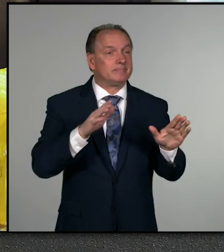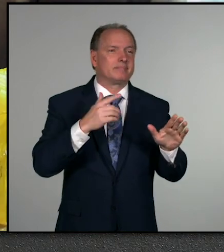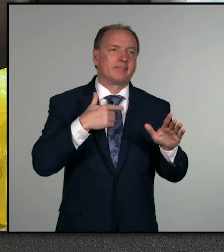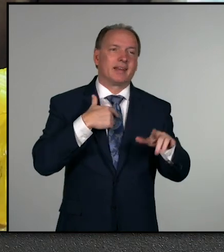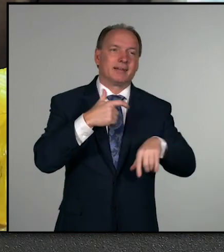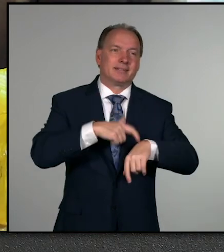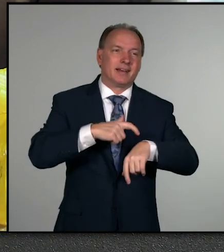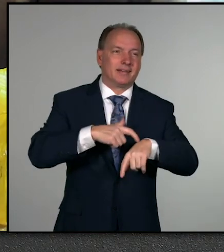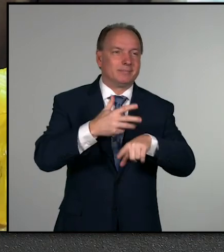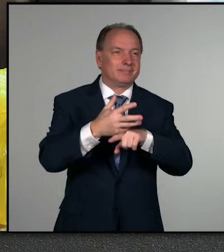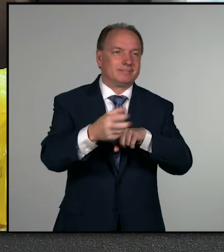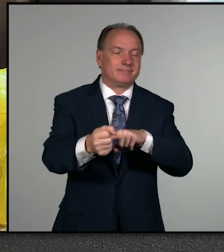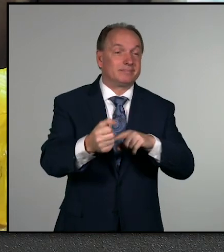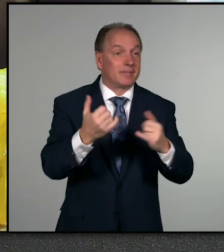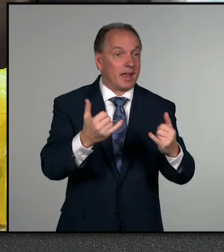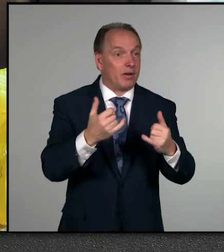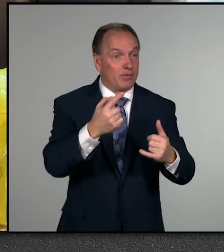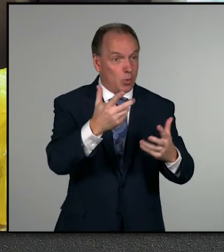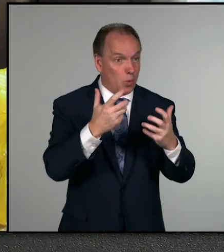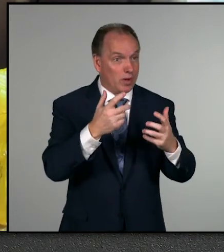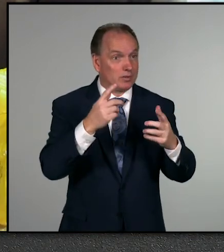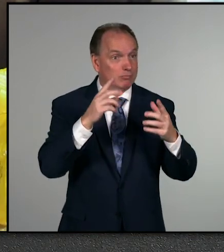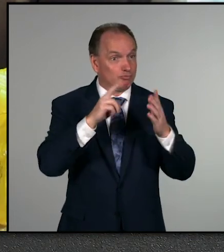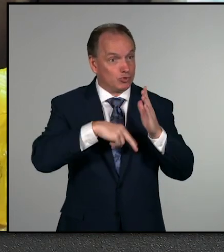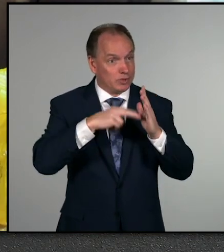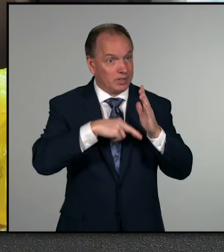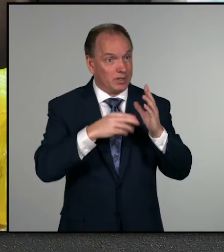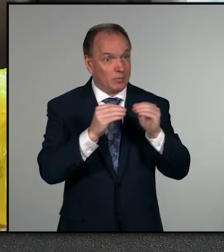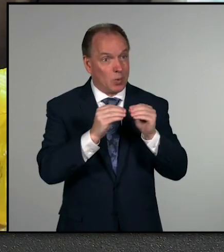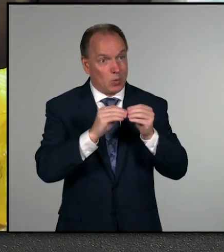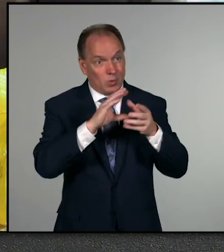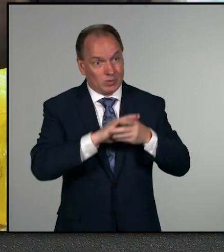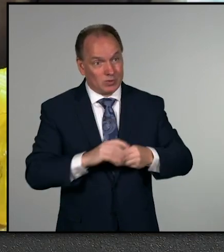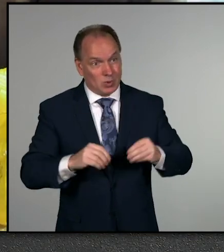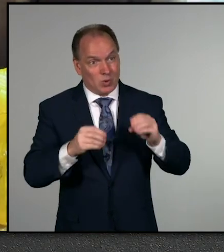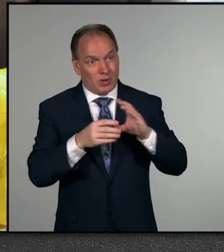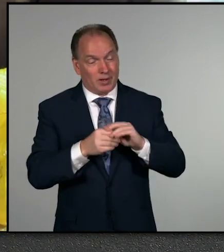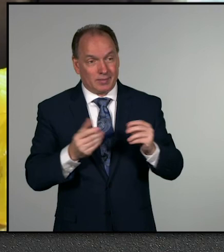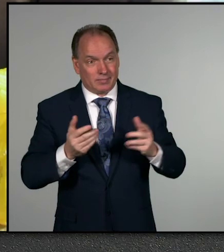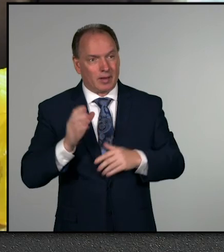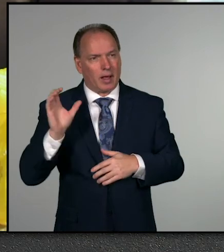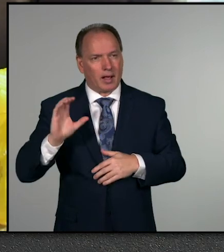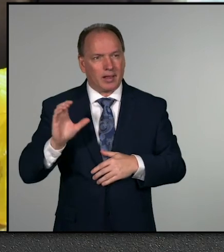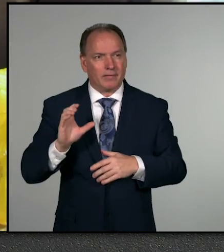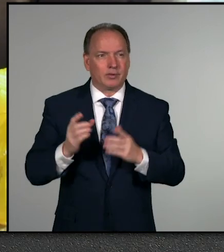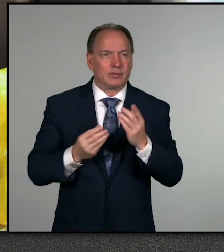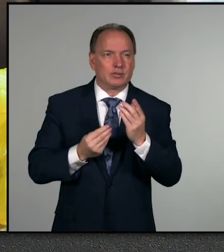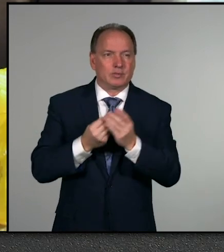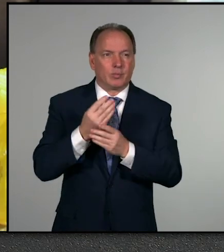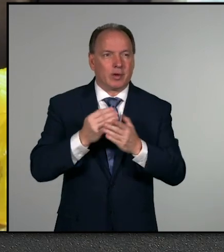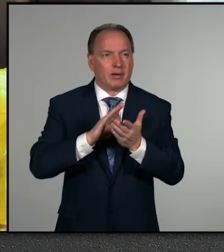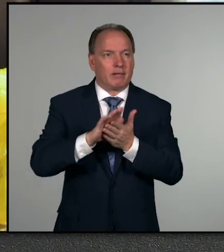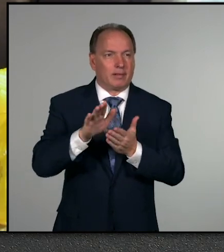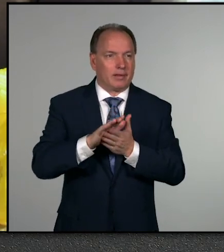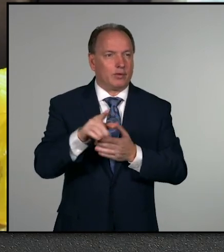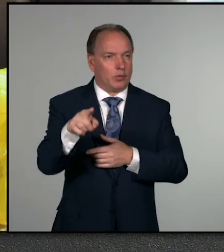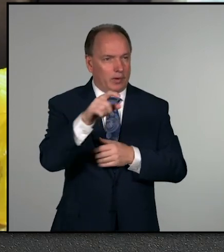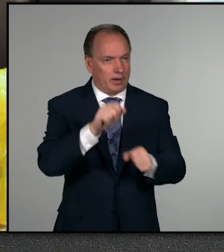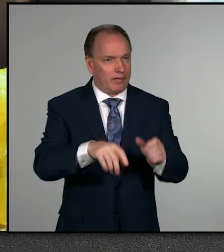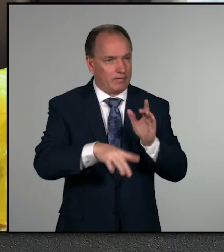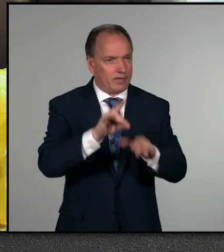Kiddos, I am out of time. If you want to hear more of this story, you would look for Clifford's Spring